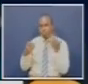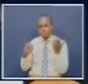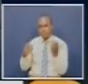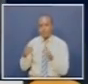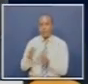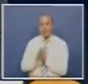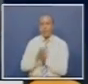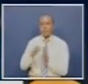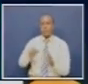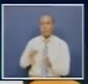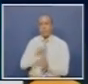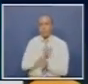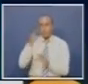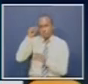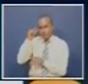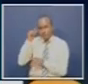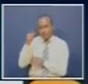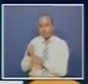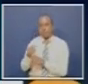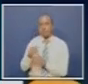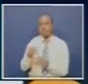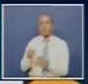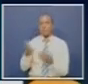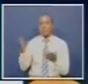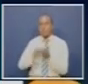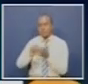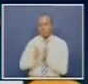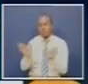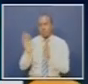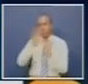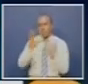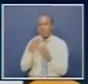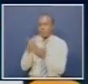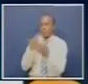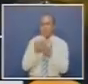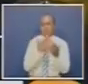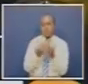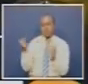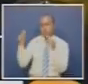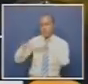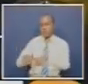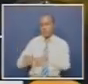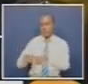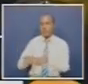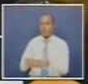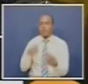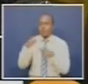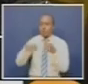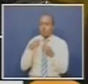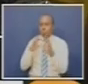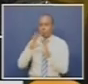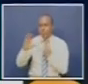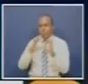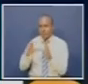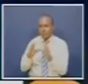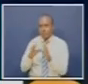and Hassan Omar, live from Mombasa, Senator Mombasa County, also Secretary General Wiper Party. Thank you so much for making time for us on Game Plan 2017. Keep talking to us.